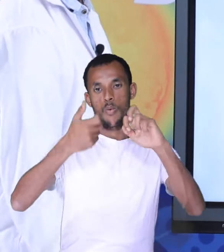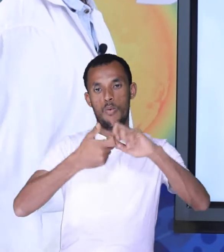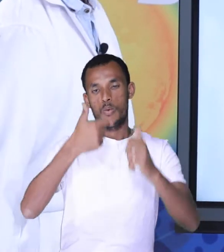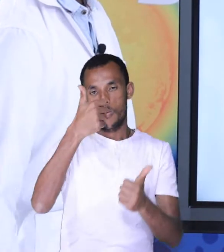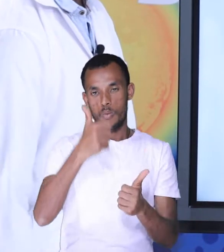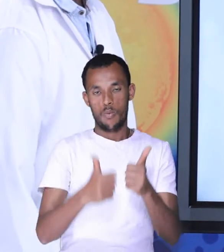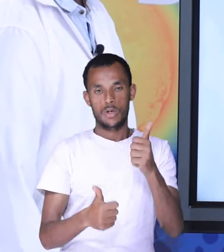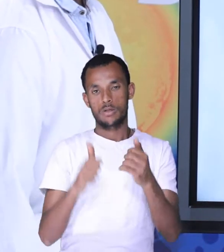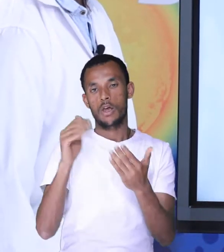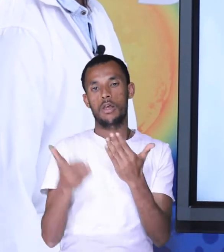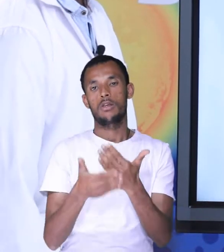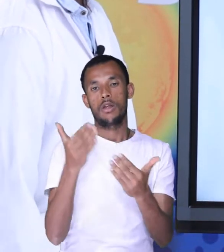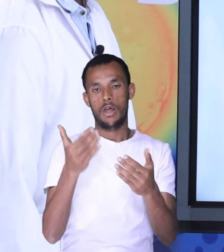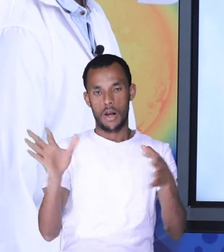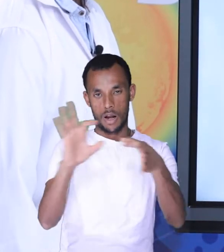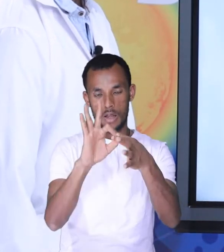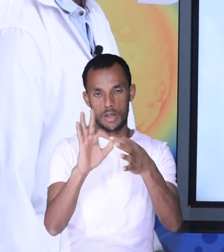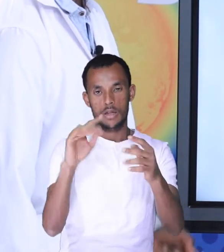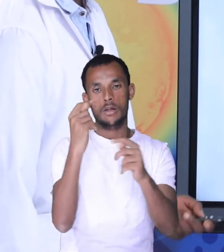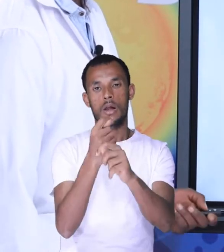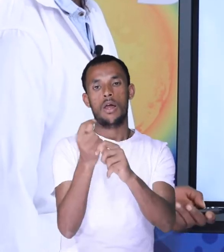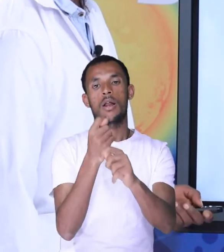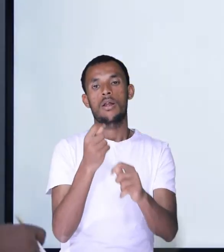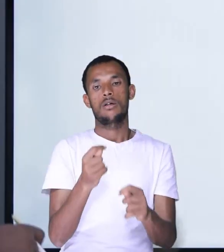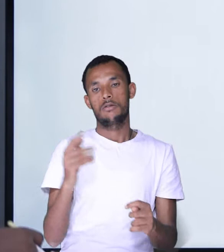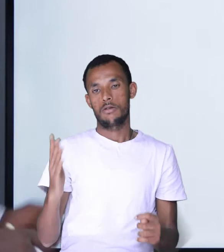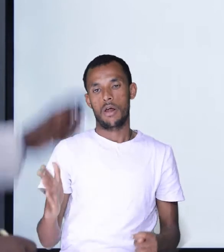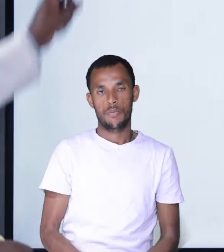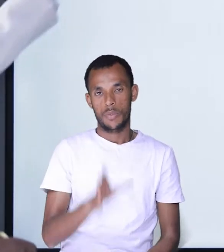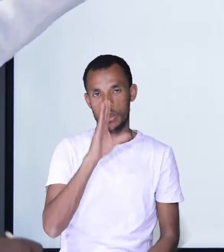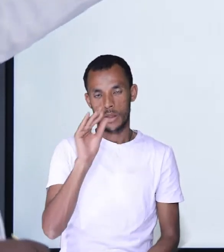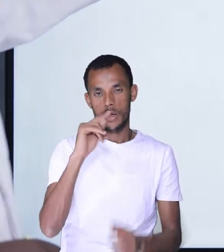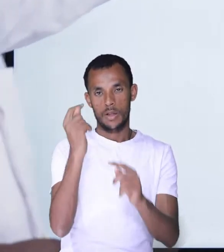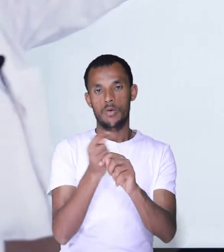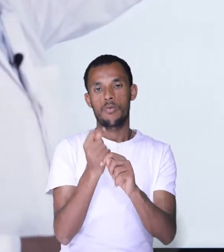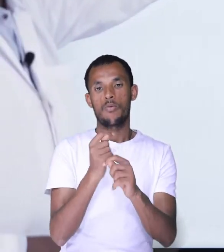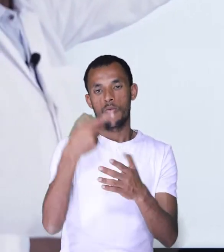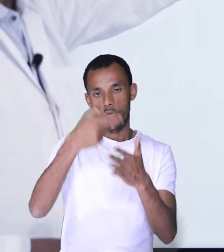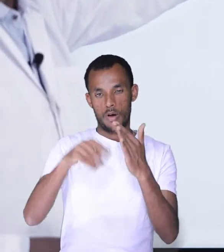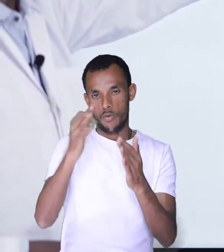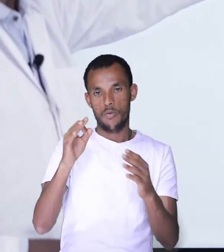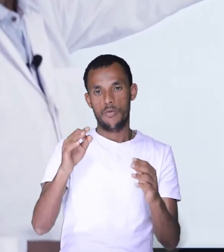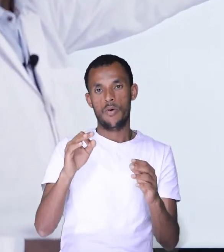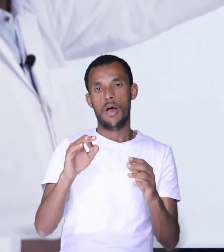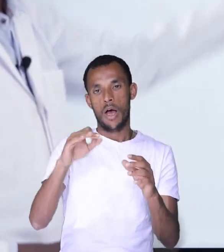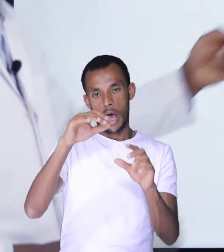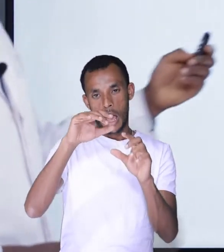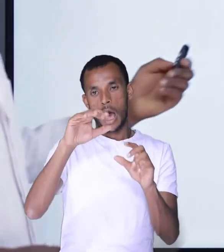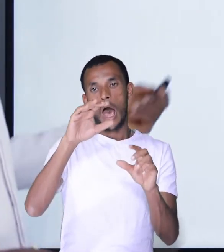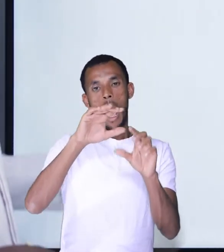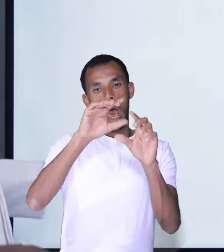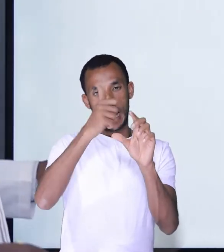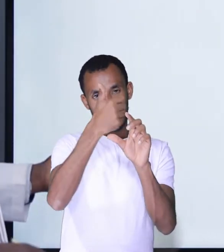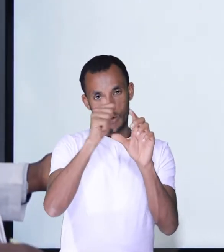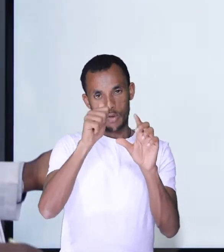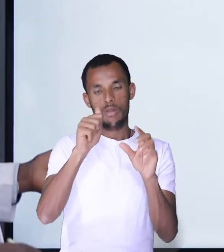which is related to like triangles with side. And the trigonometric values of an acute angle is between 0